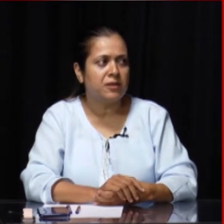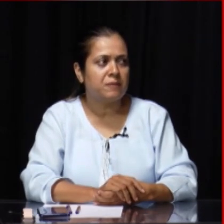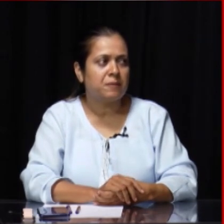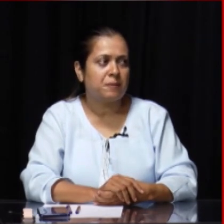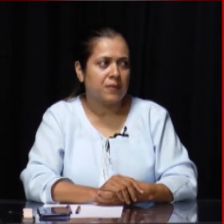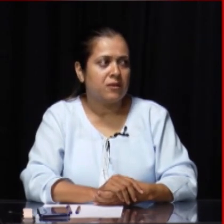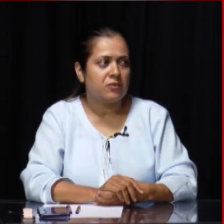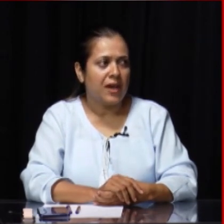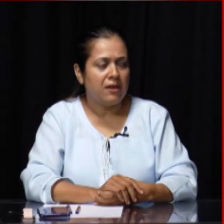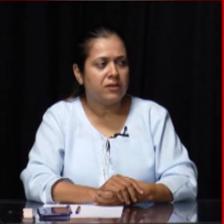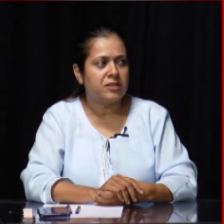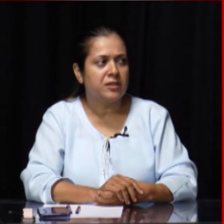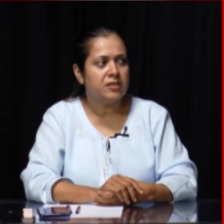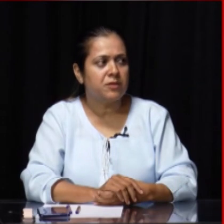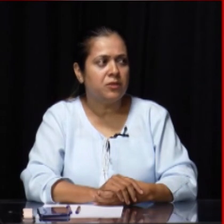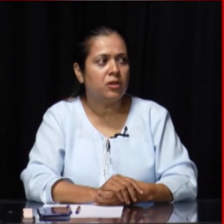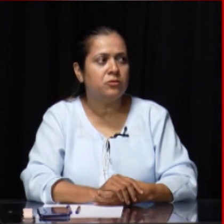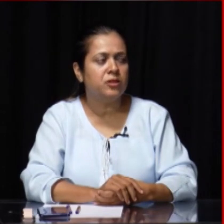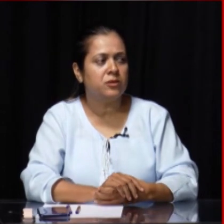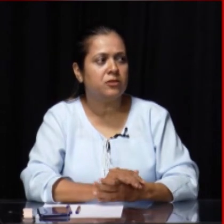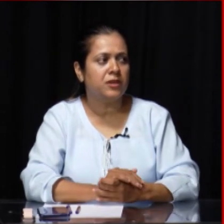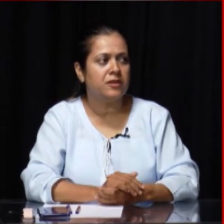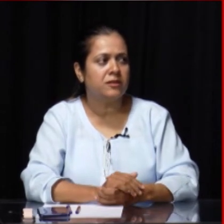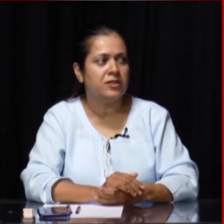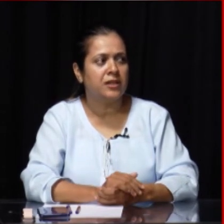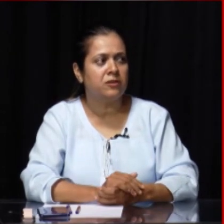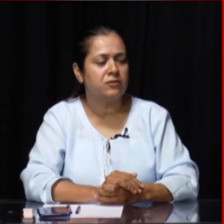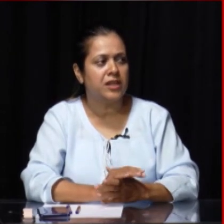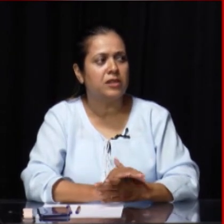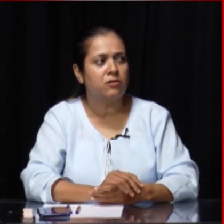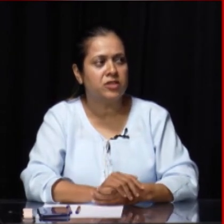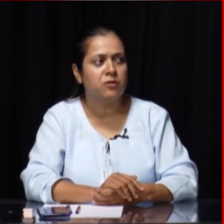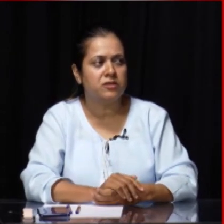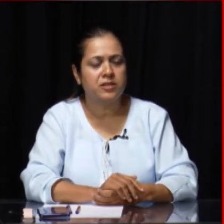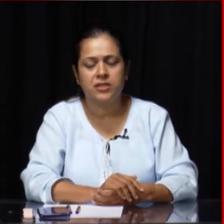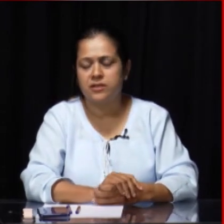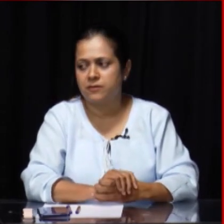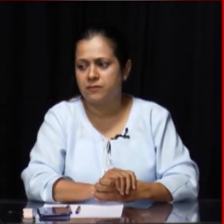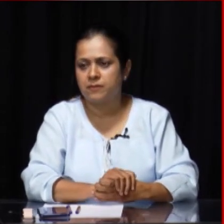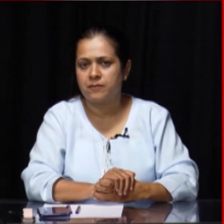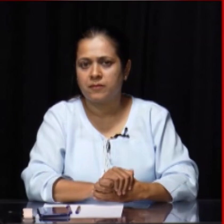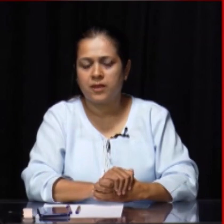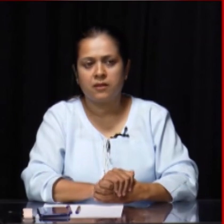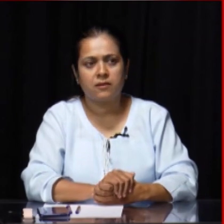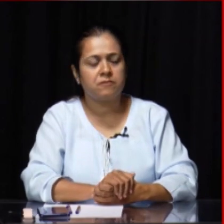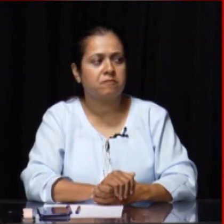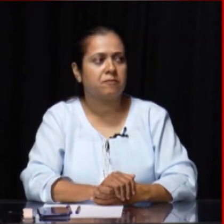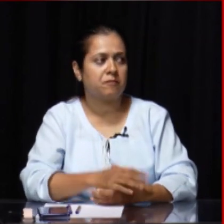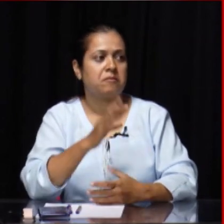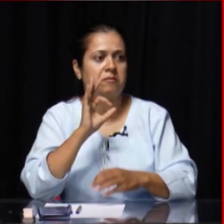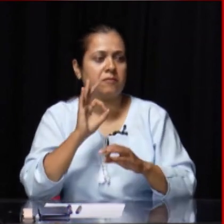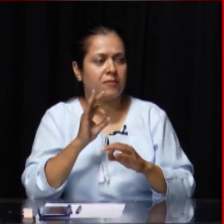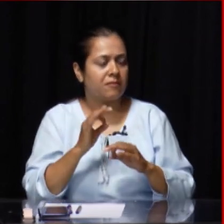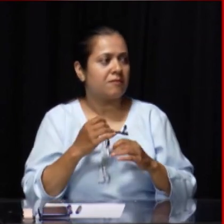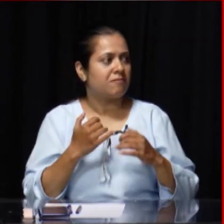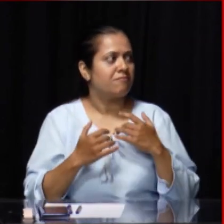them as well. So I have siblings, but we all do the work together, sharing of responsibilities. Fair enough. Now this is